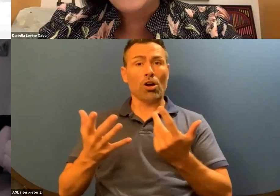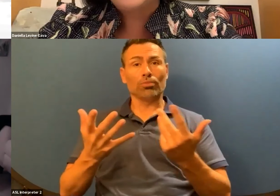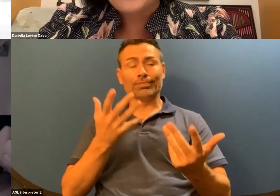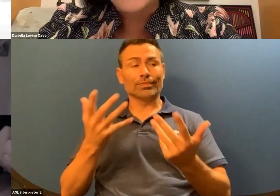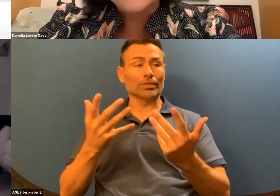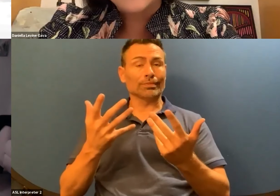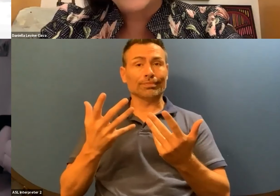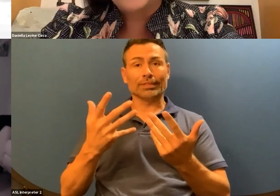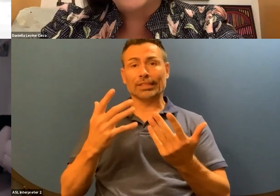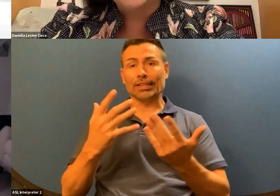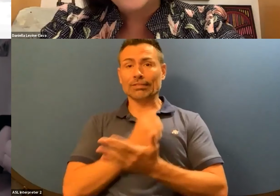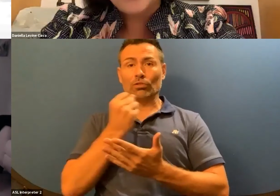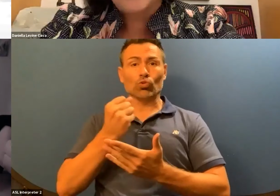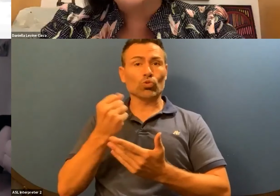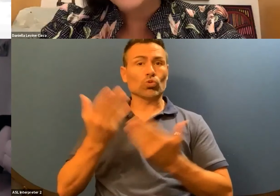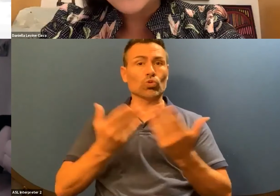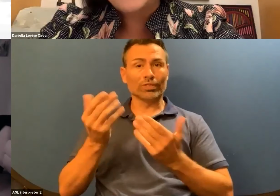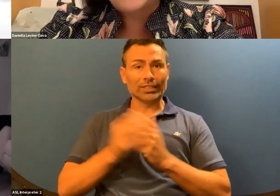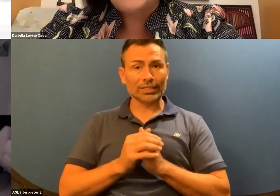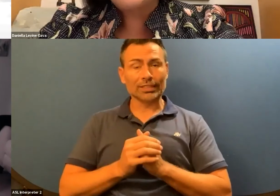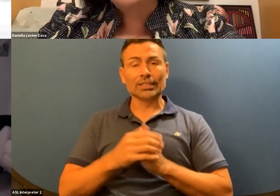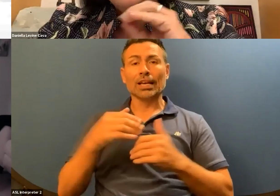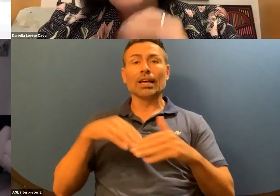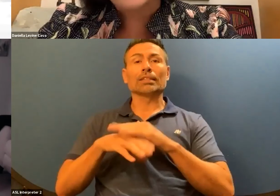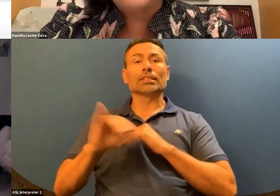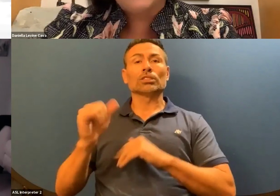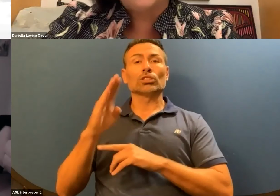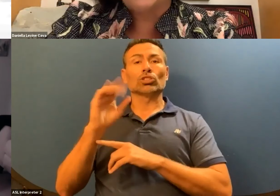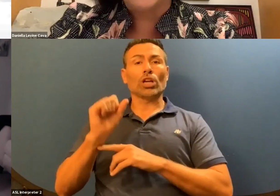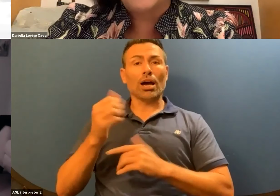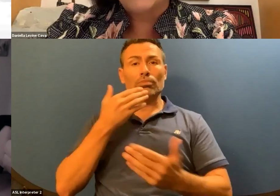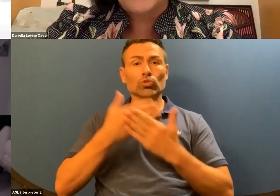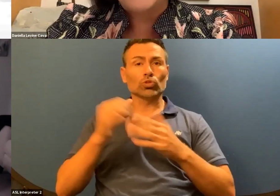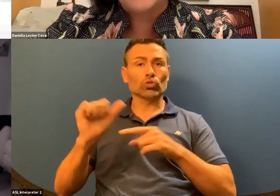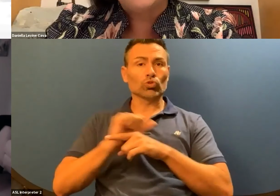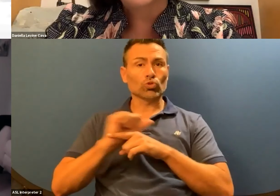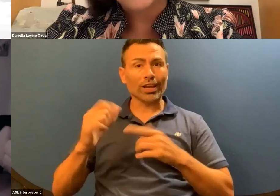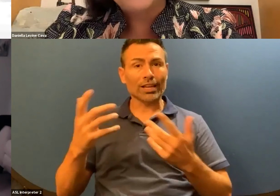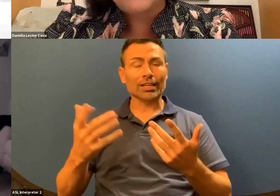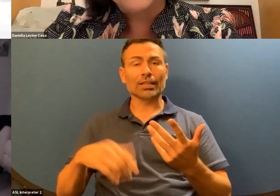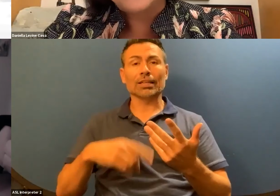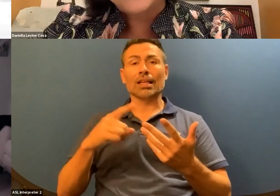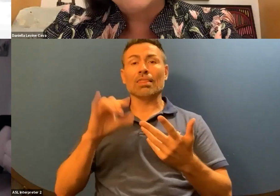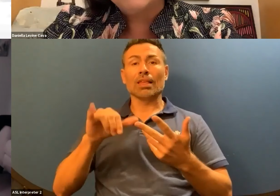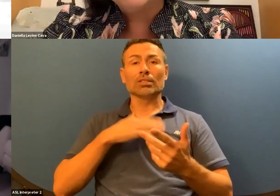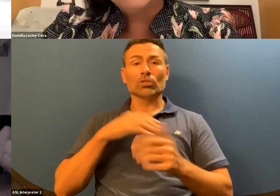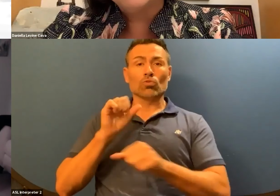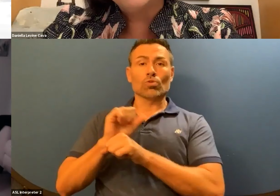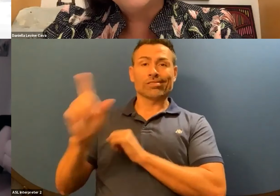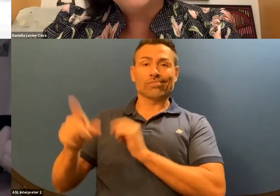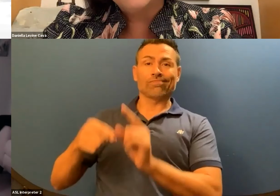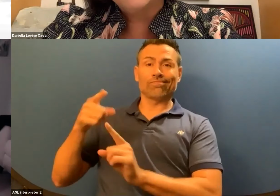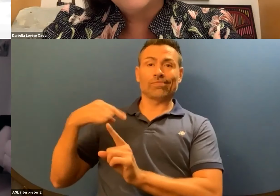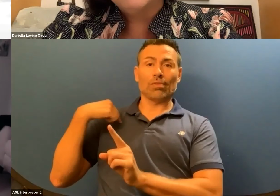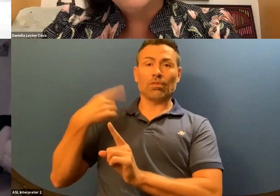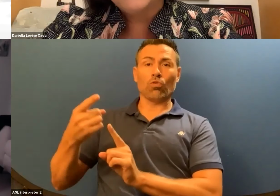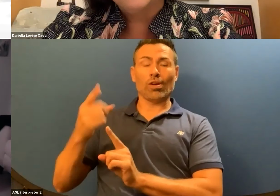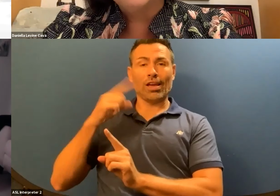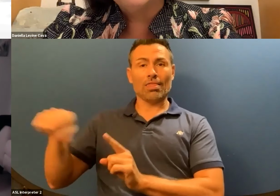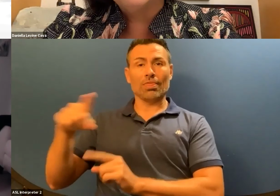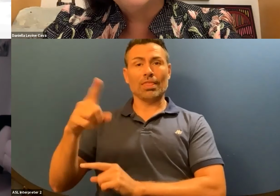system, getting access to good jobs, training. That's exactly the kind of work that I've always done, and that's what people need. I'm going to stop you there.